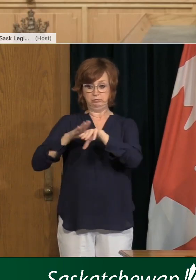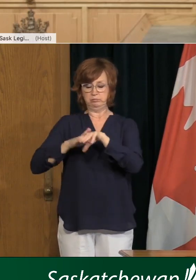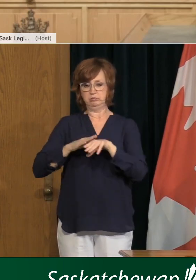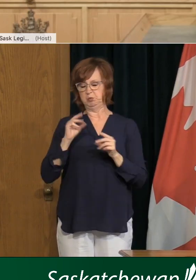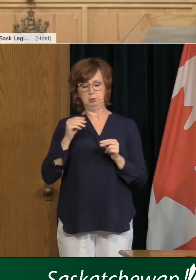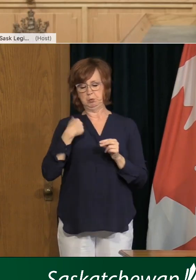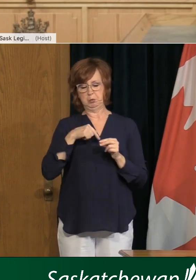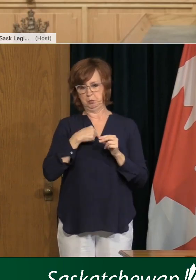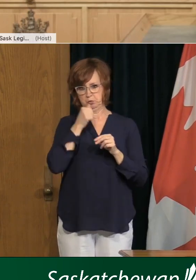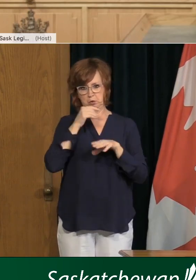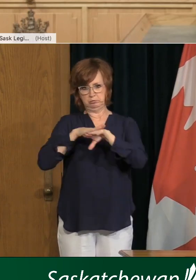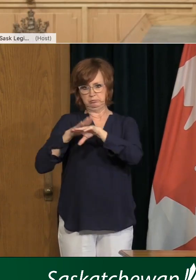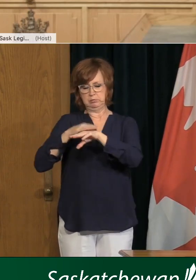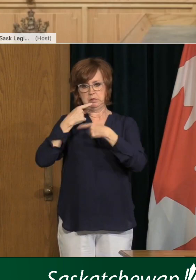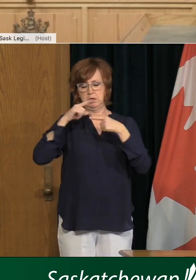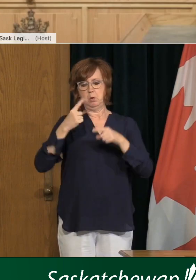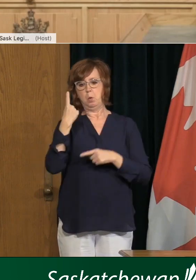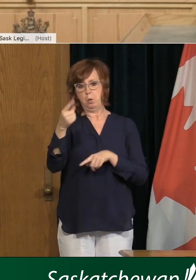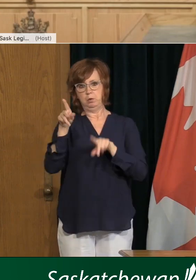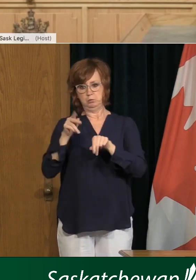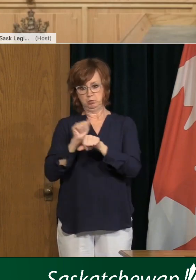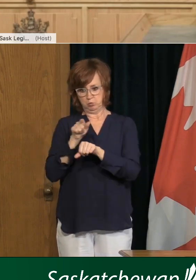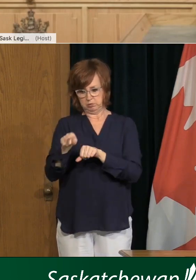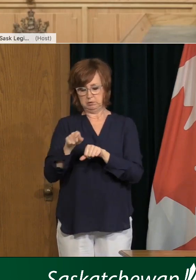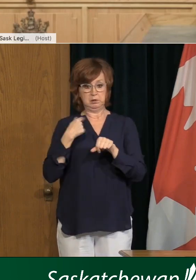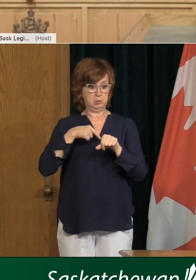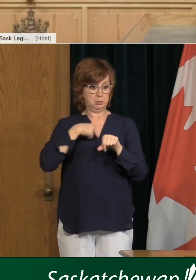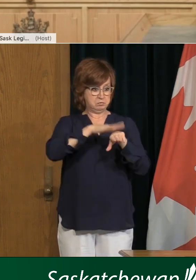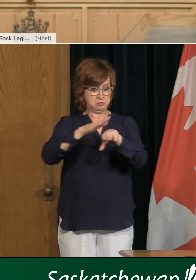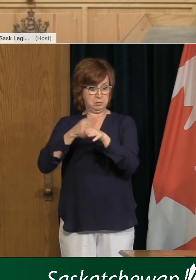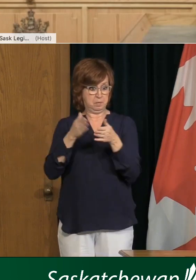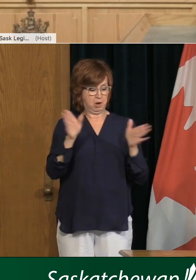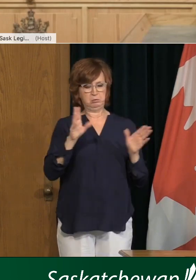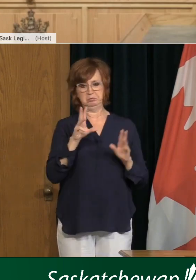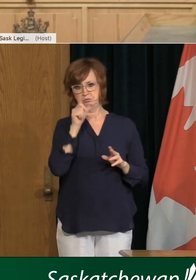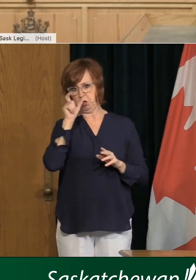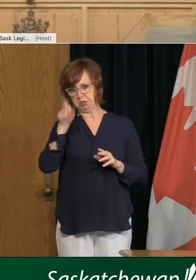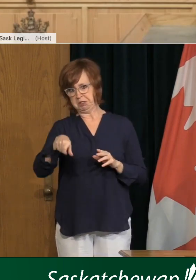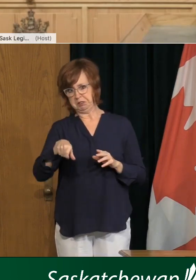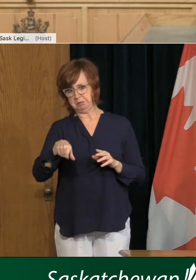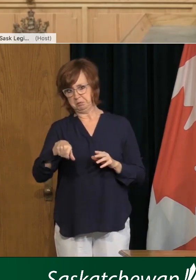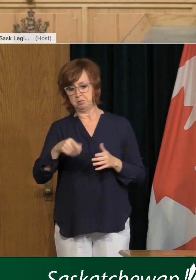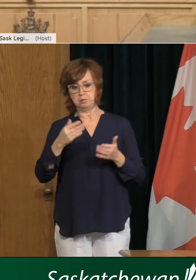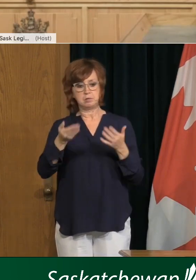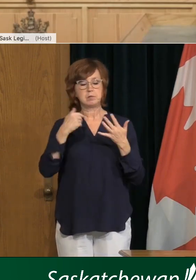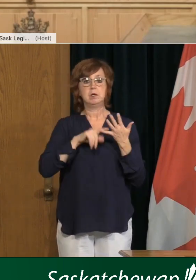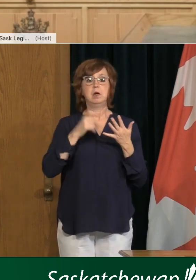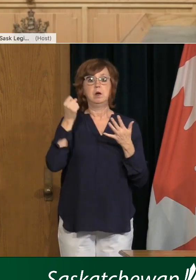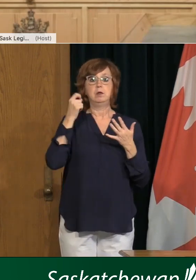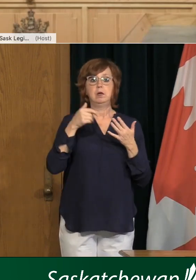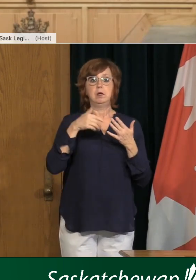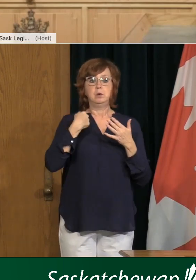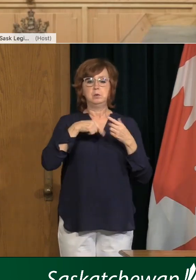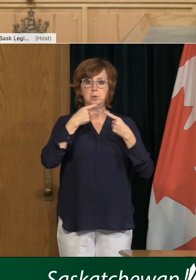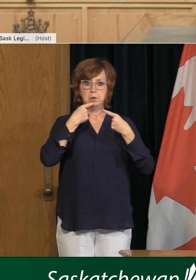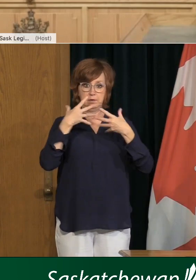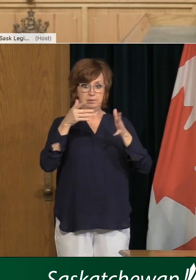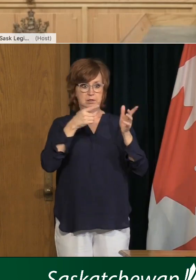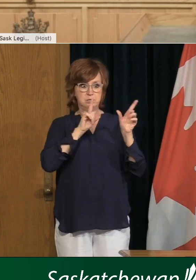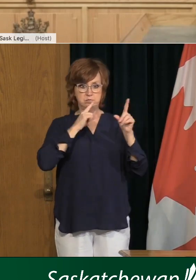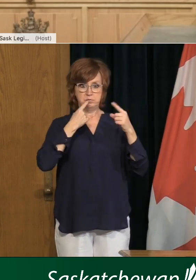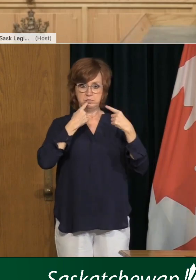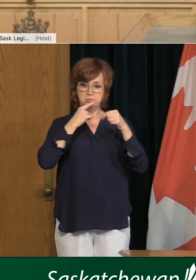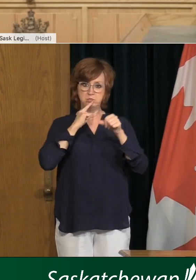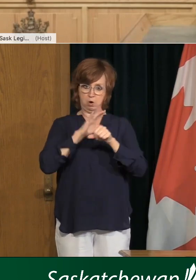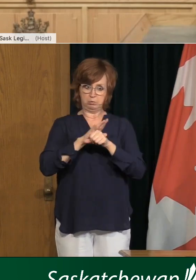to the public. It's a single employee of that facility at this point in time. As previously discussed, the declaration of an outbreak can be triggered